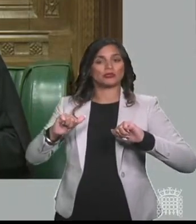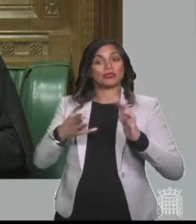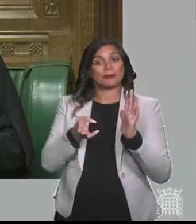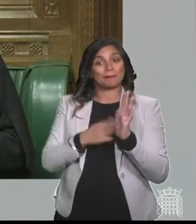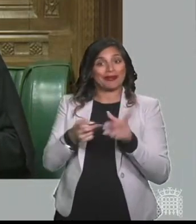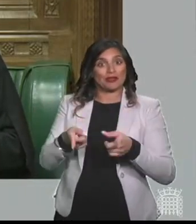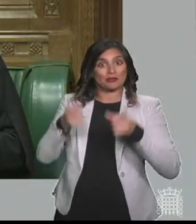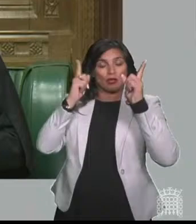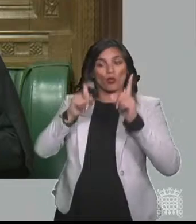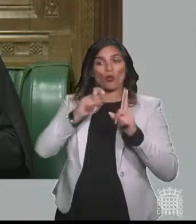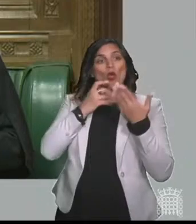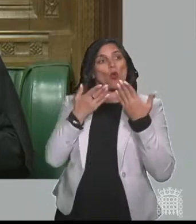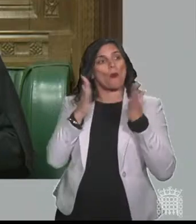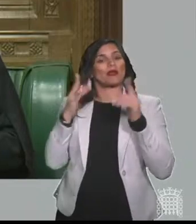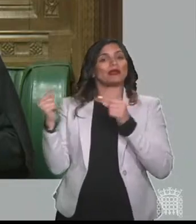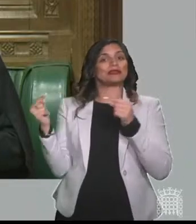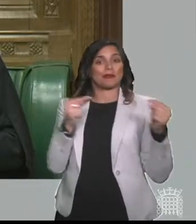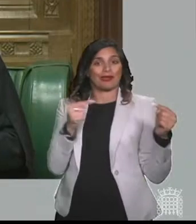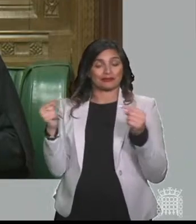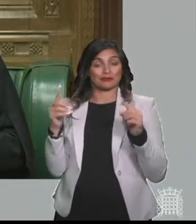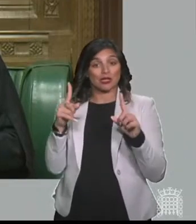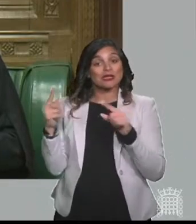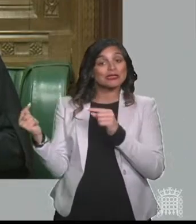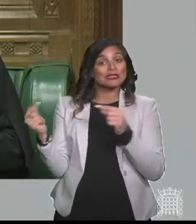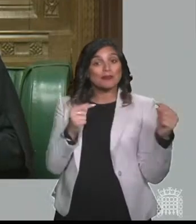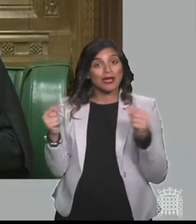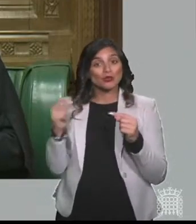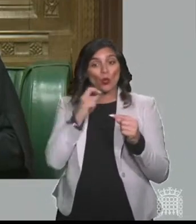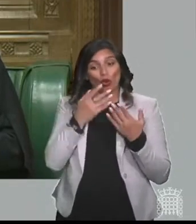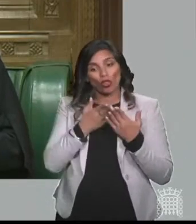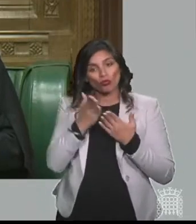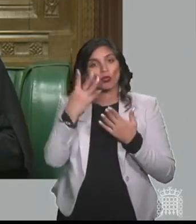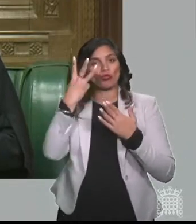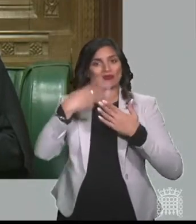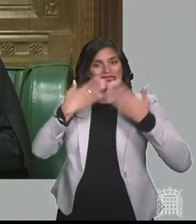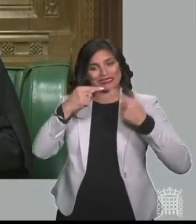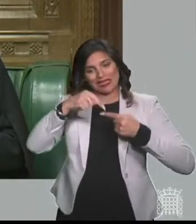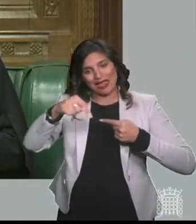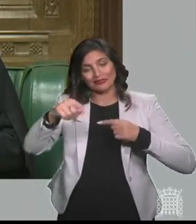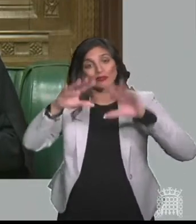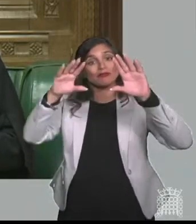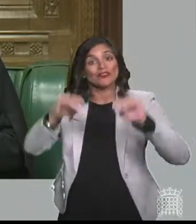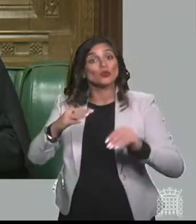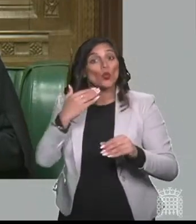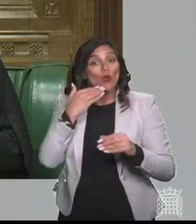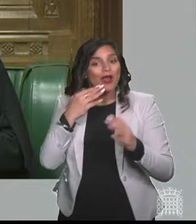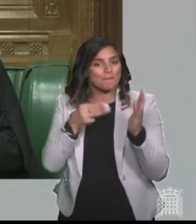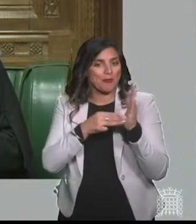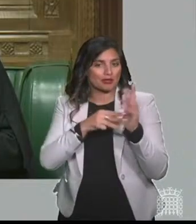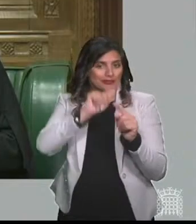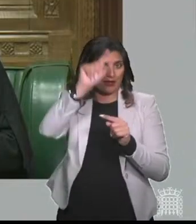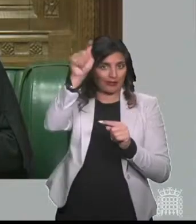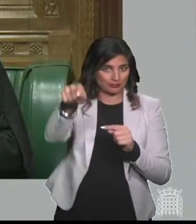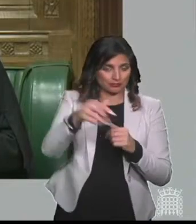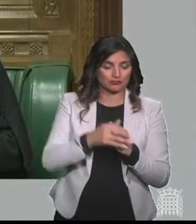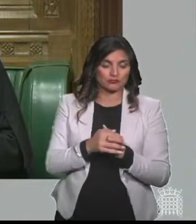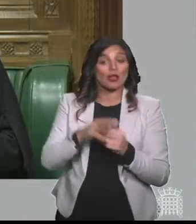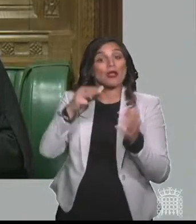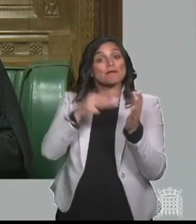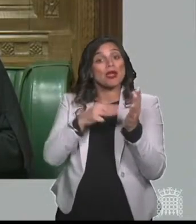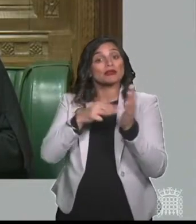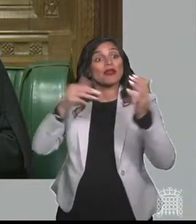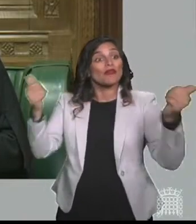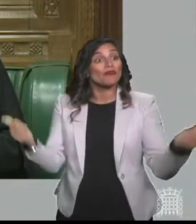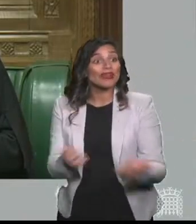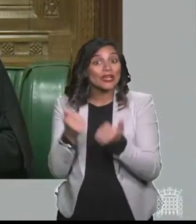and open the debate. Debate will take place over 3 days, concluding on Monday. At the end of the debate on Monday, the question